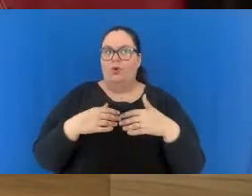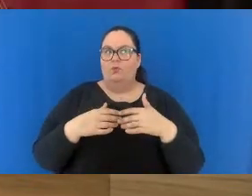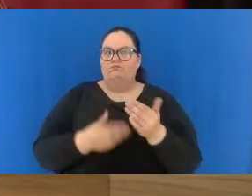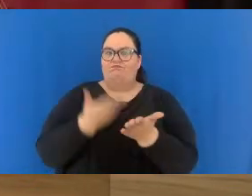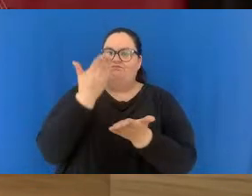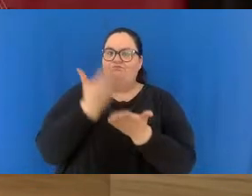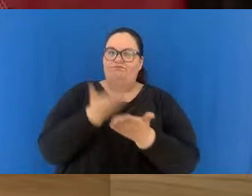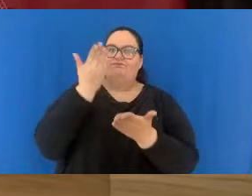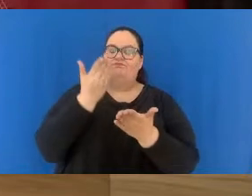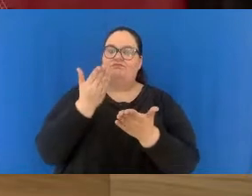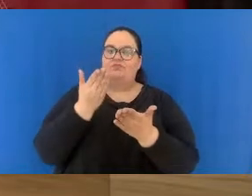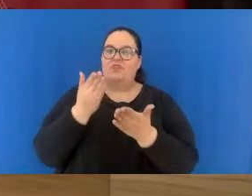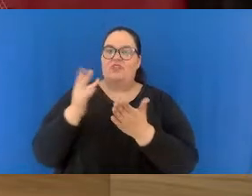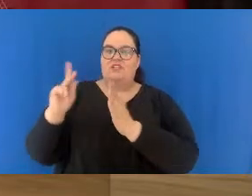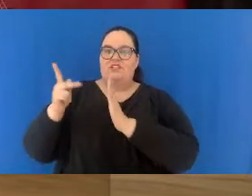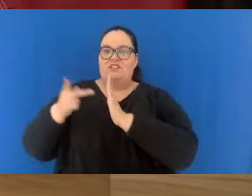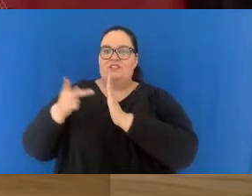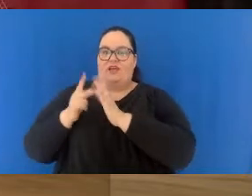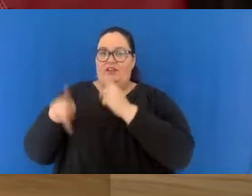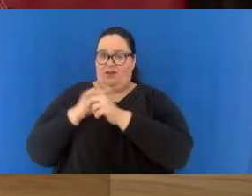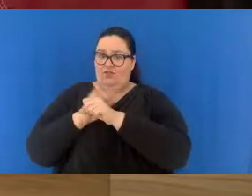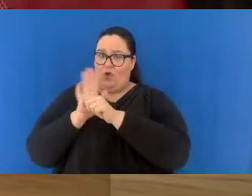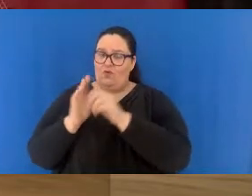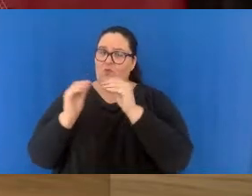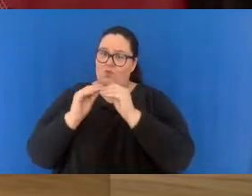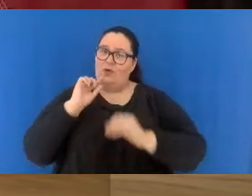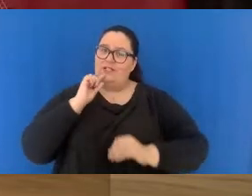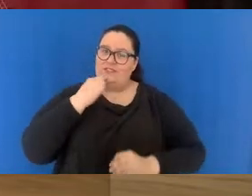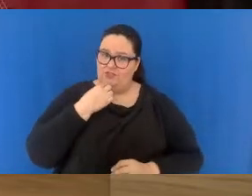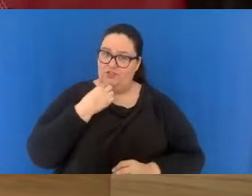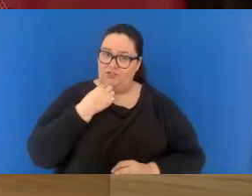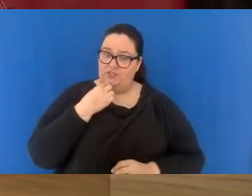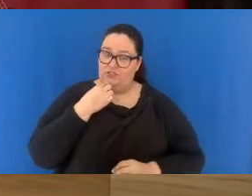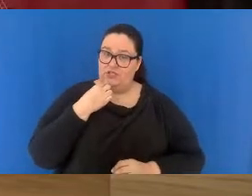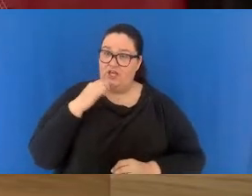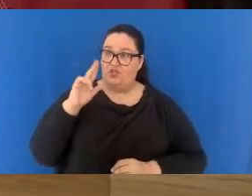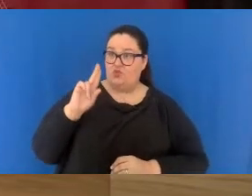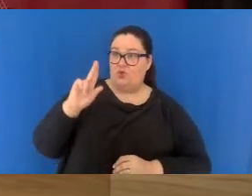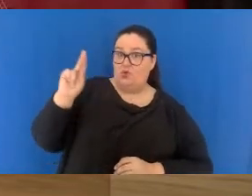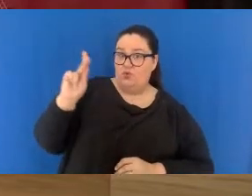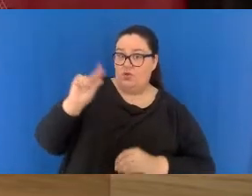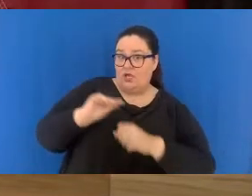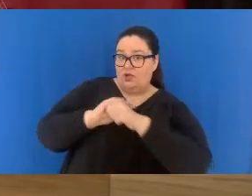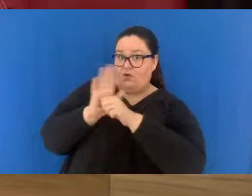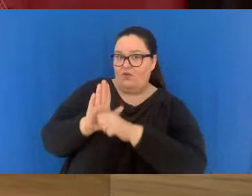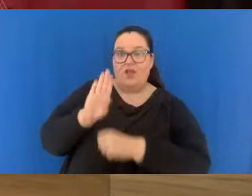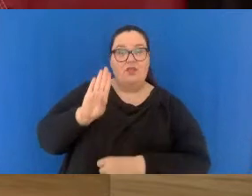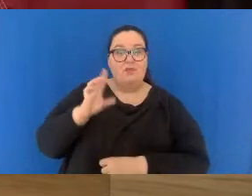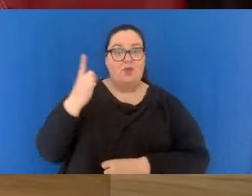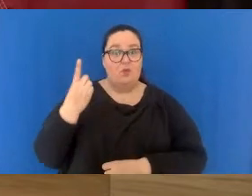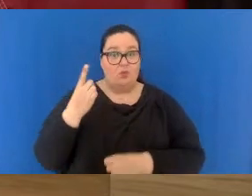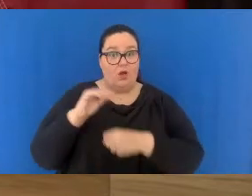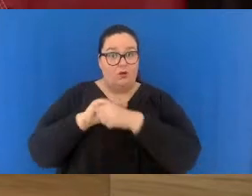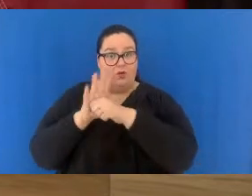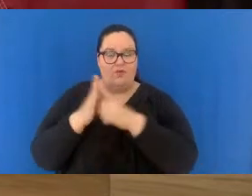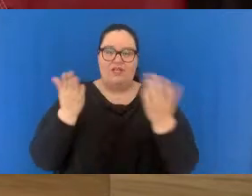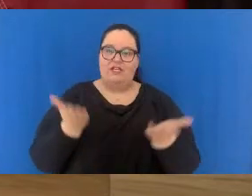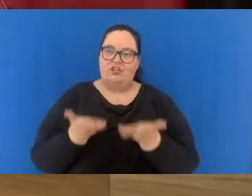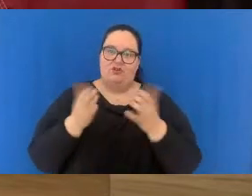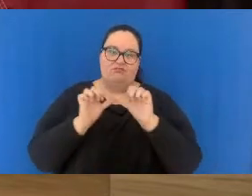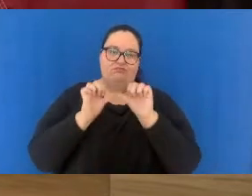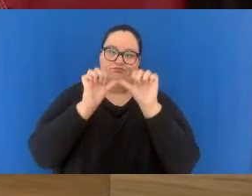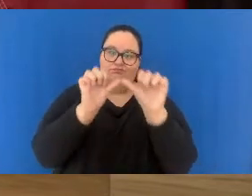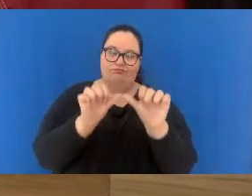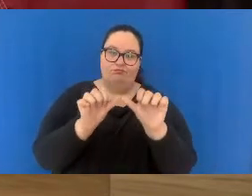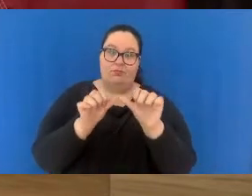this. We must now assume that these new variants are here with us to stay. Going forward, public health will be assuming